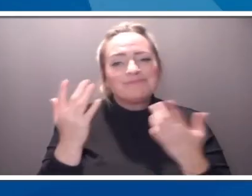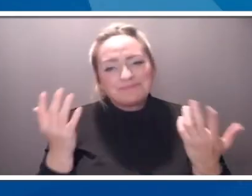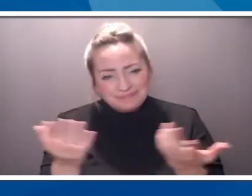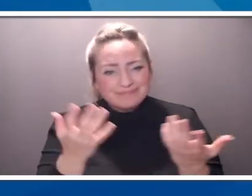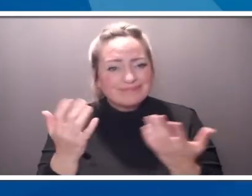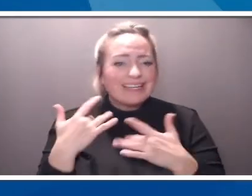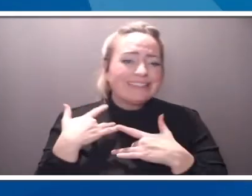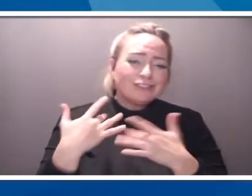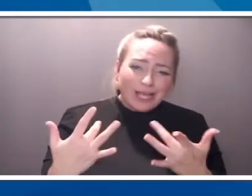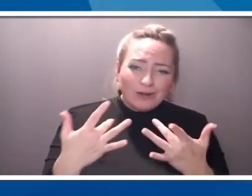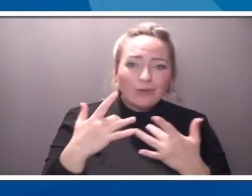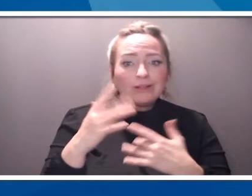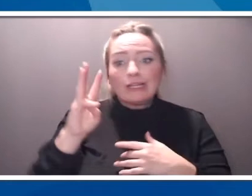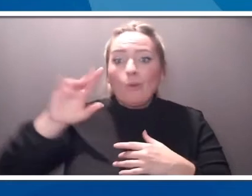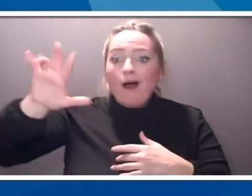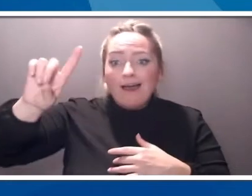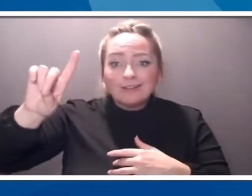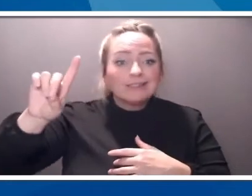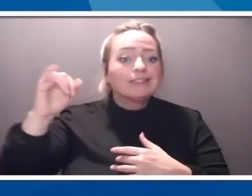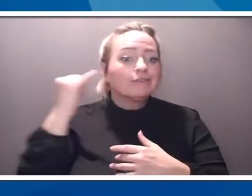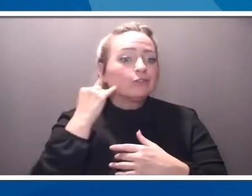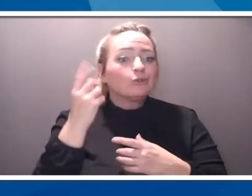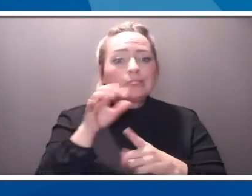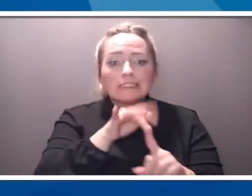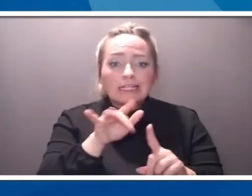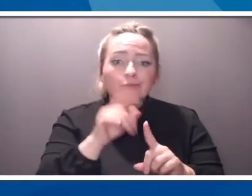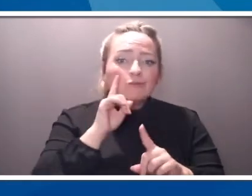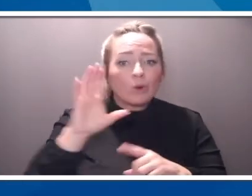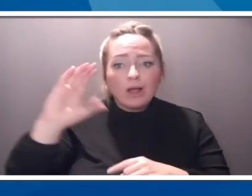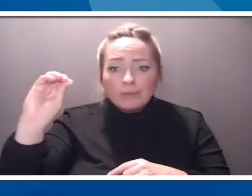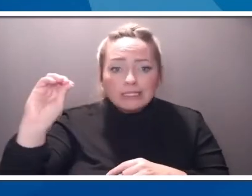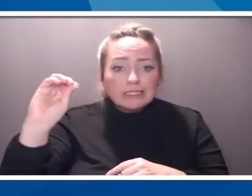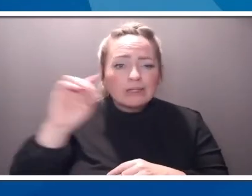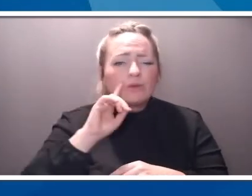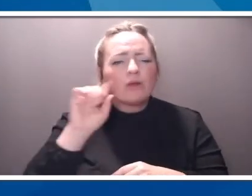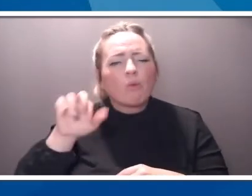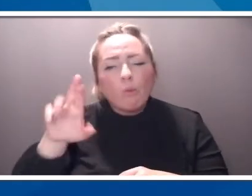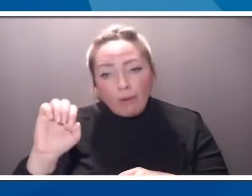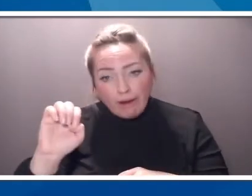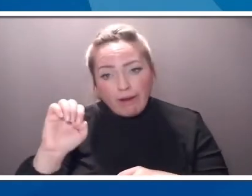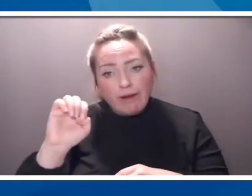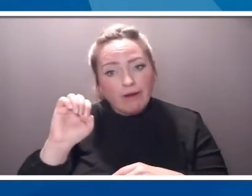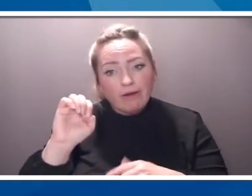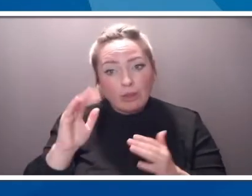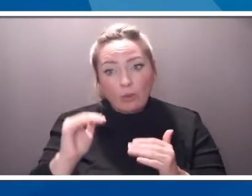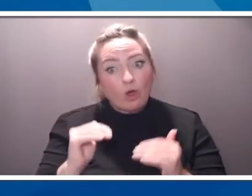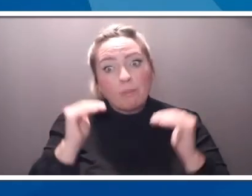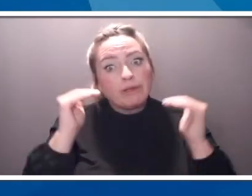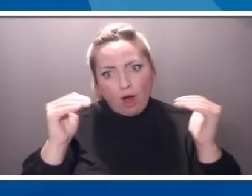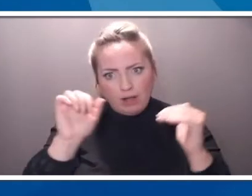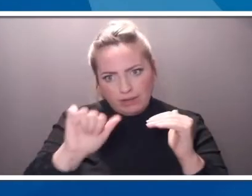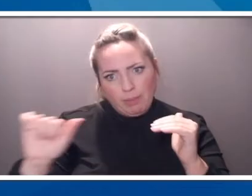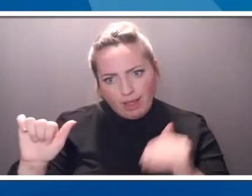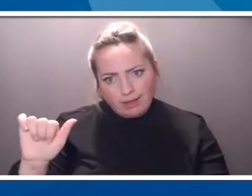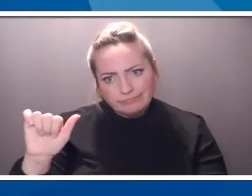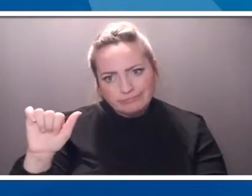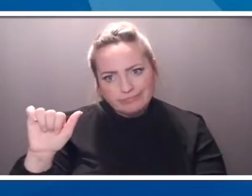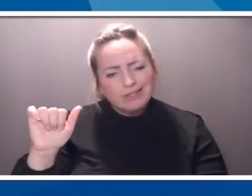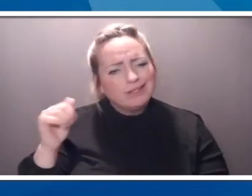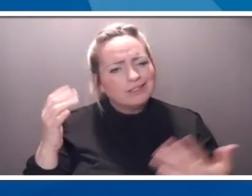cases, because, in general, in the wild, if you're doing assessments for companies, it's very rare that they want to go